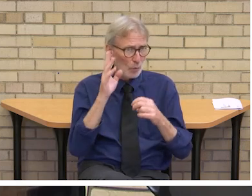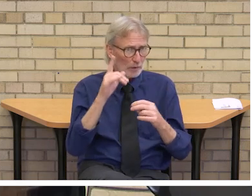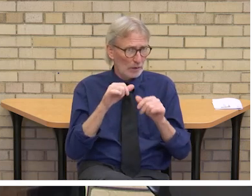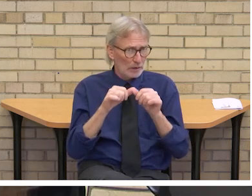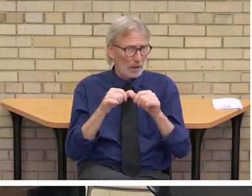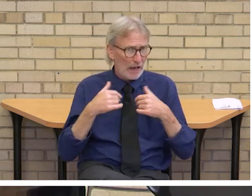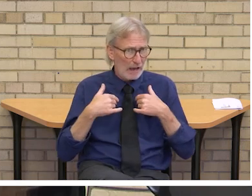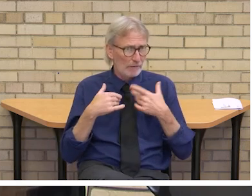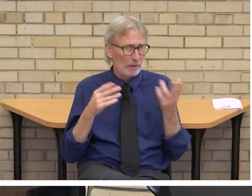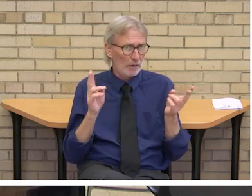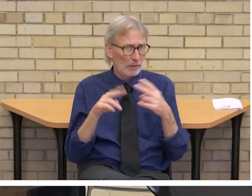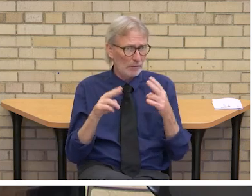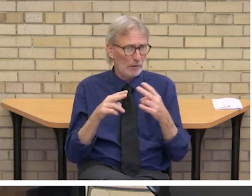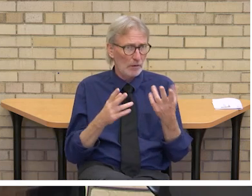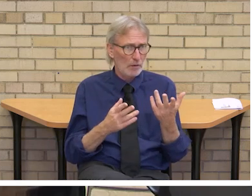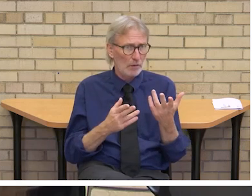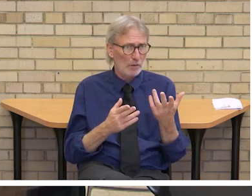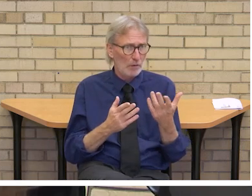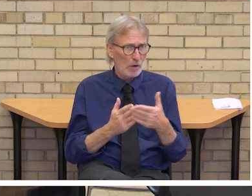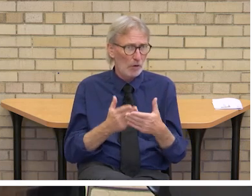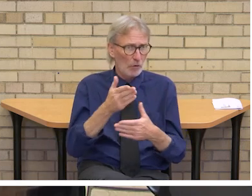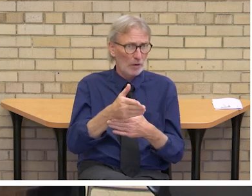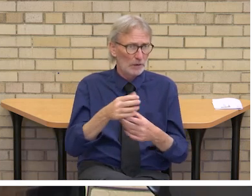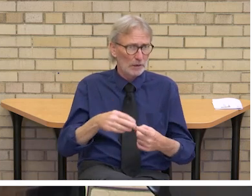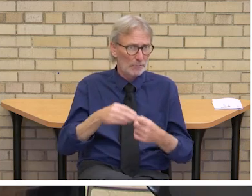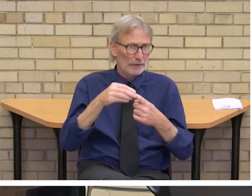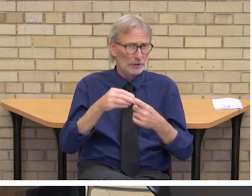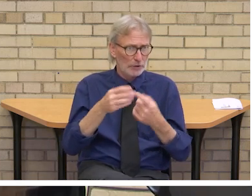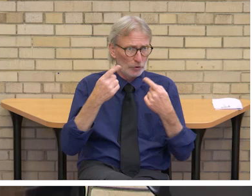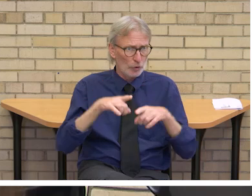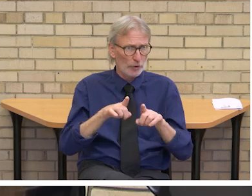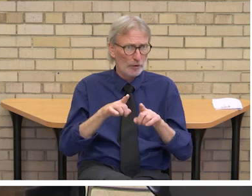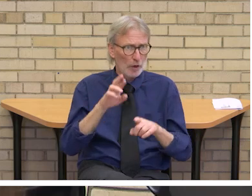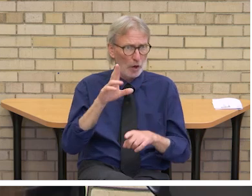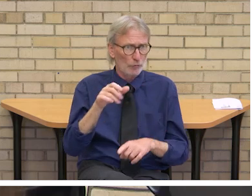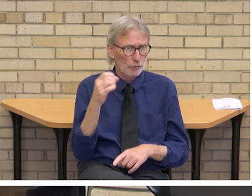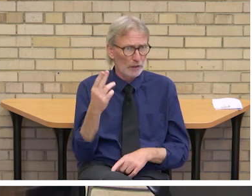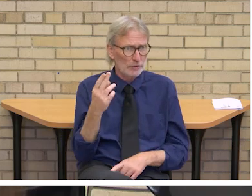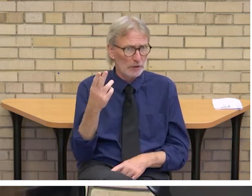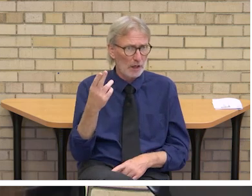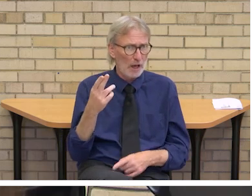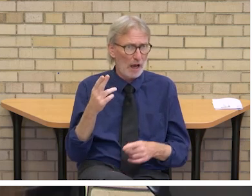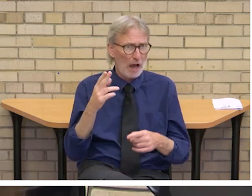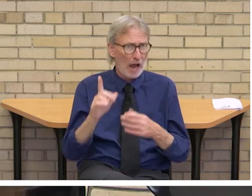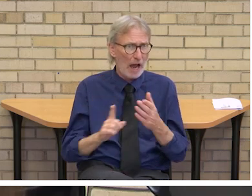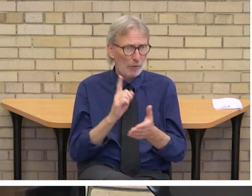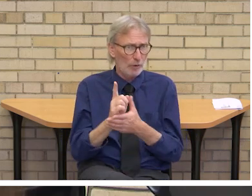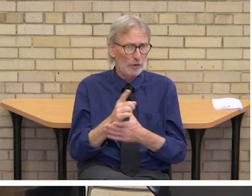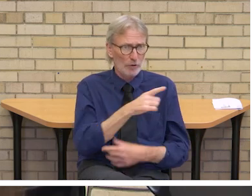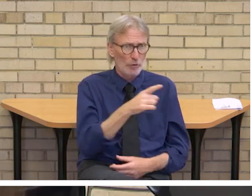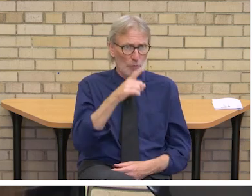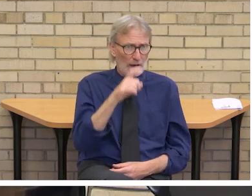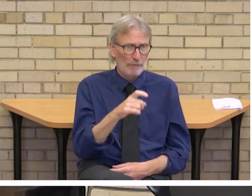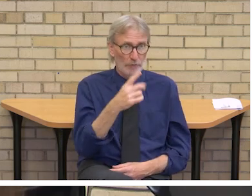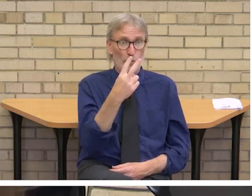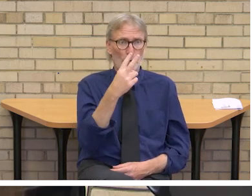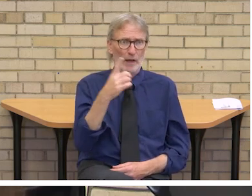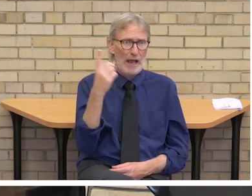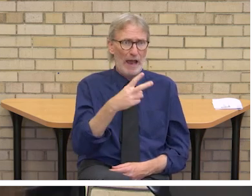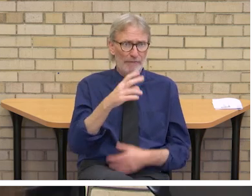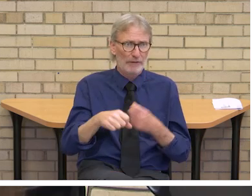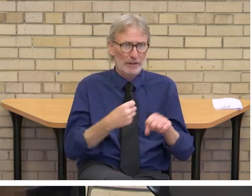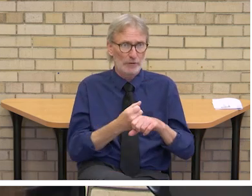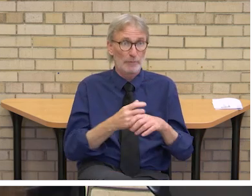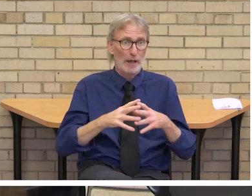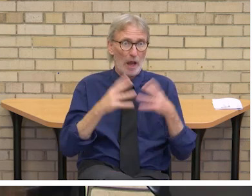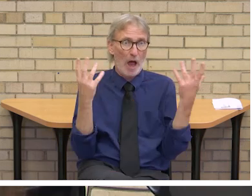flow going across to where we need to go, especially during rush hour traffic? It's going to take a fair amount of coordination. In 2.5 years, there's going to be a lot of other